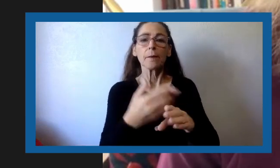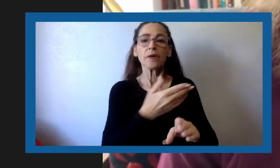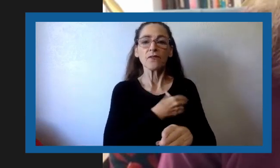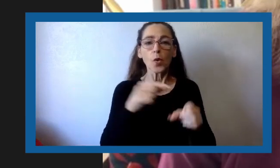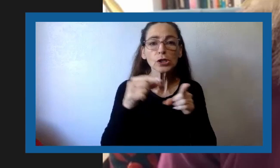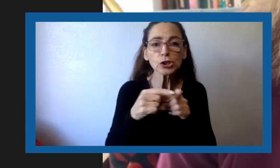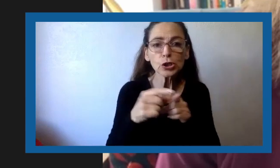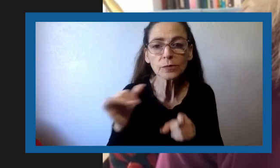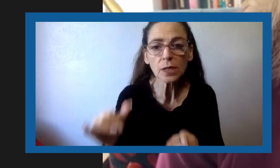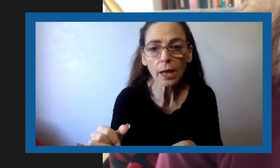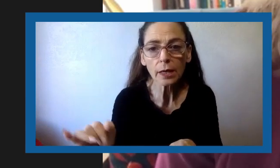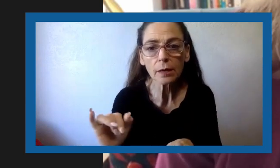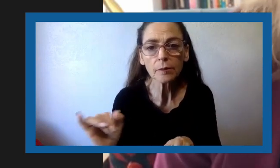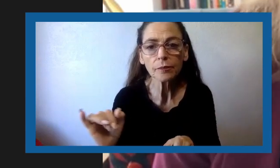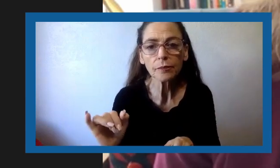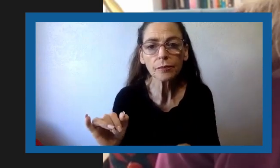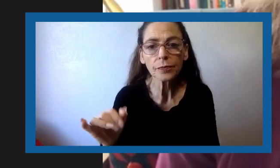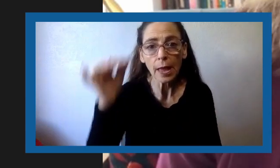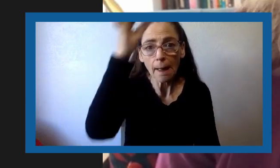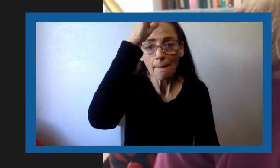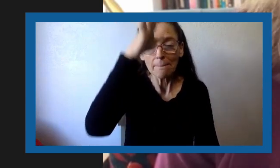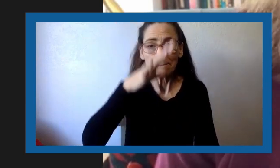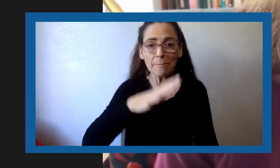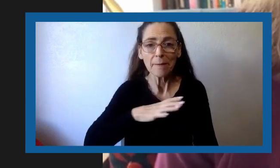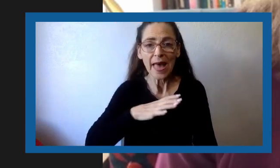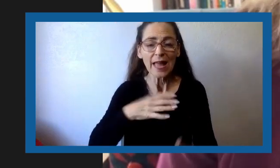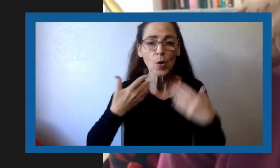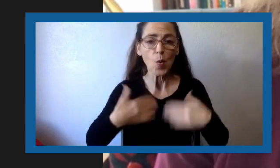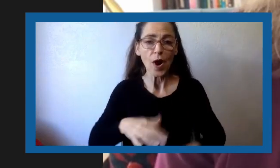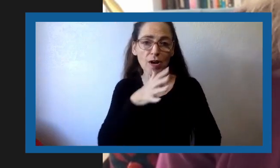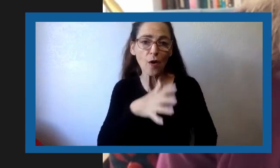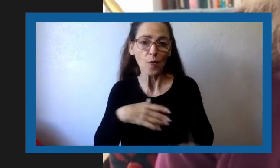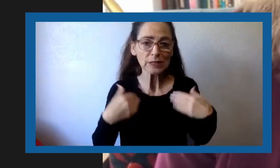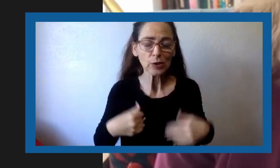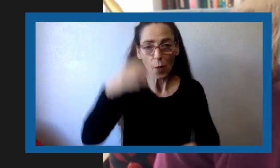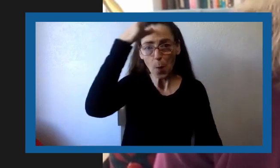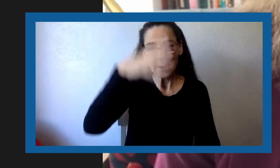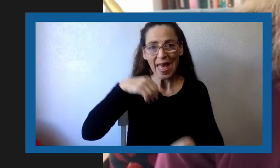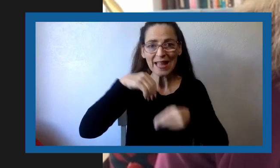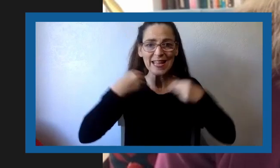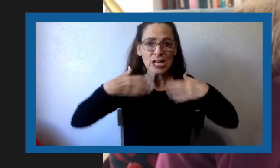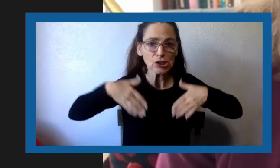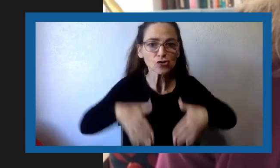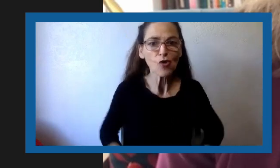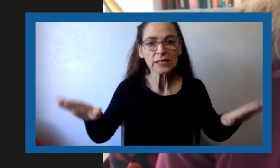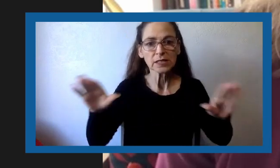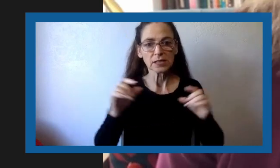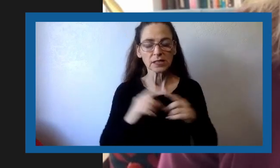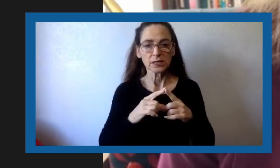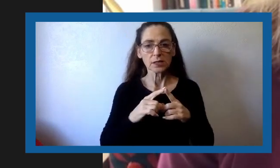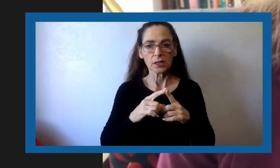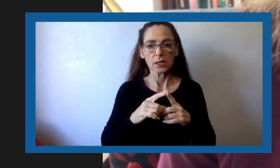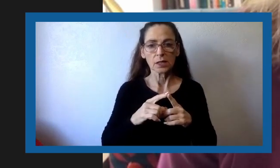terms like man wearing a woman's clothing or wearing a dress. Or in the case of trans men